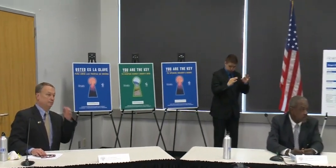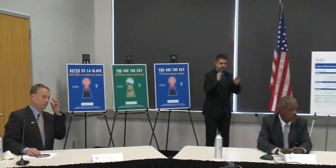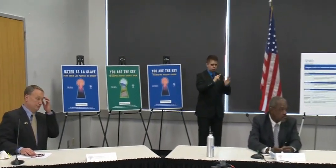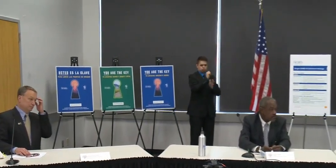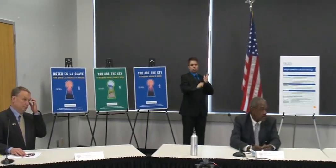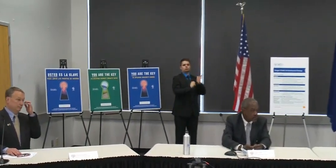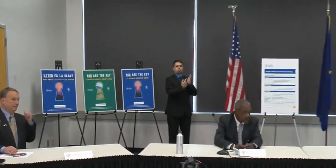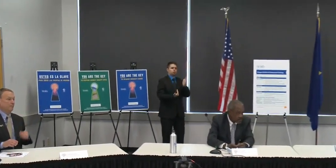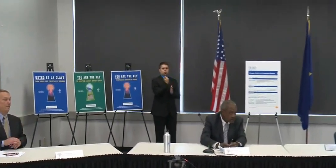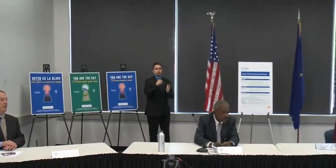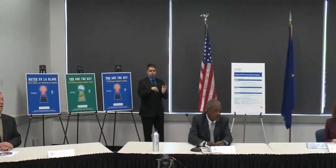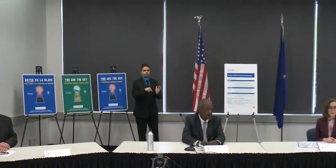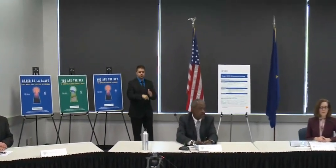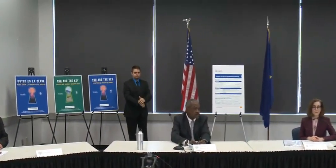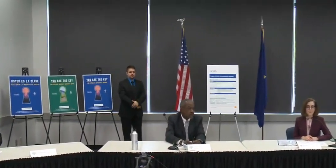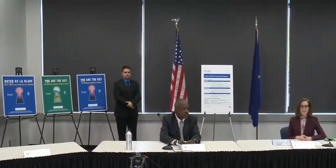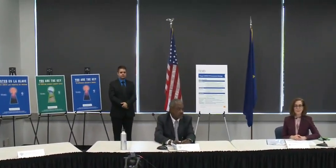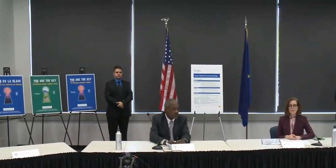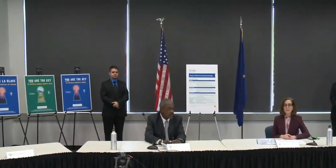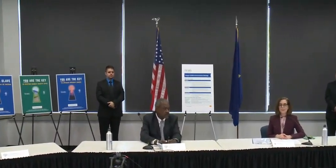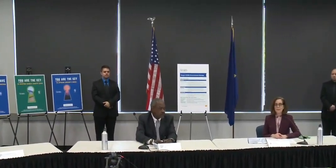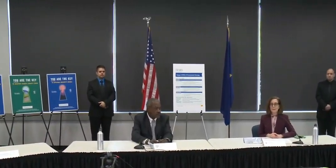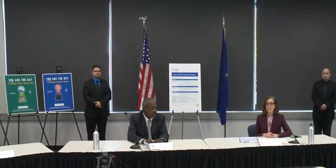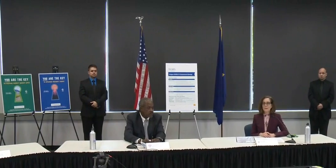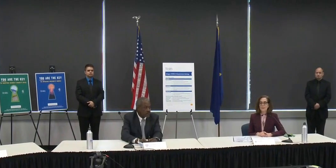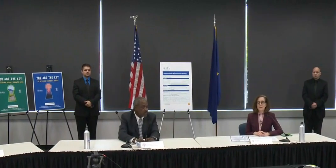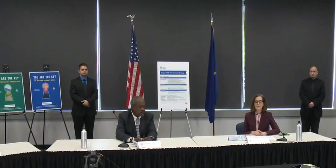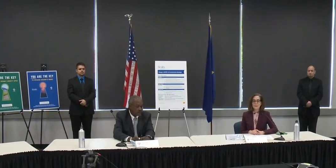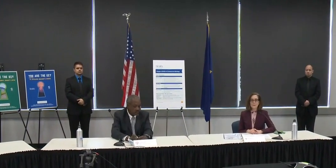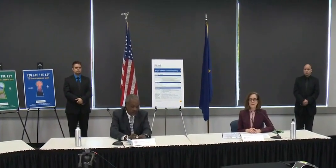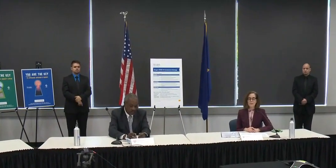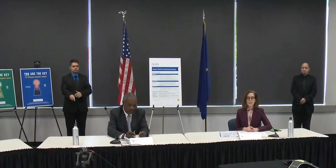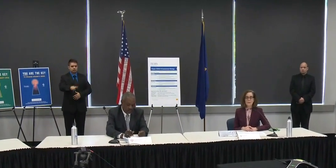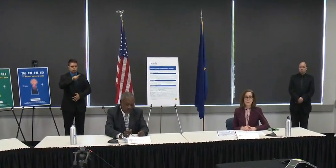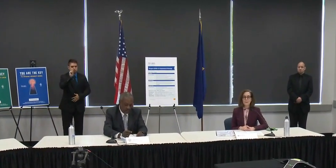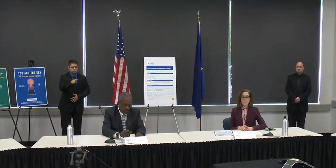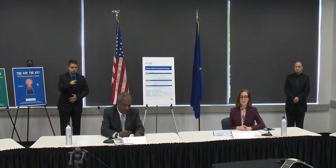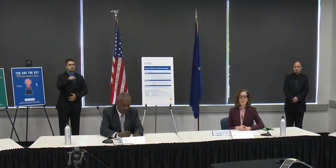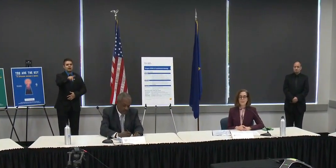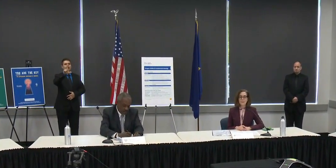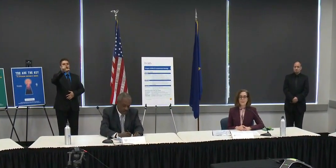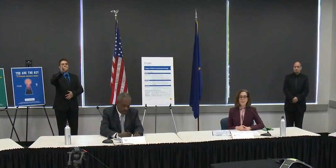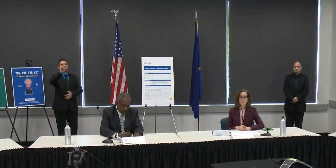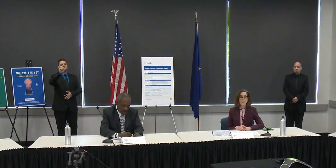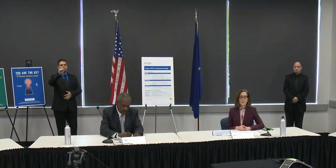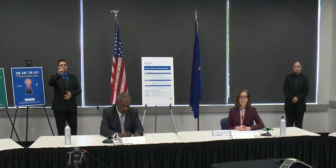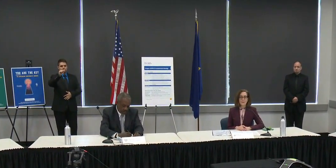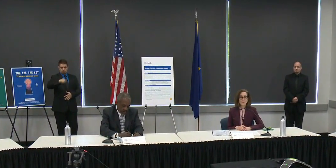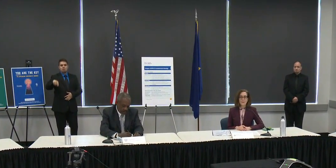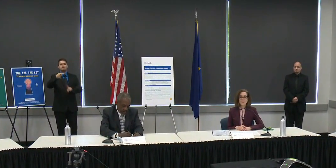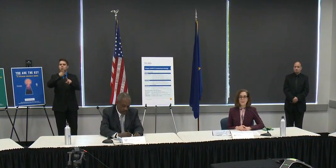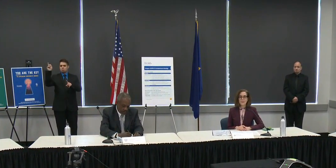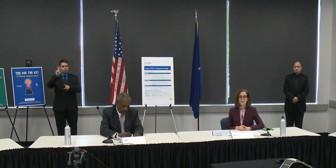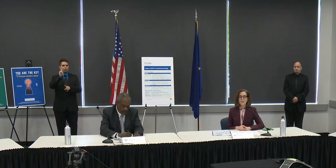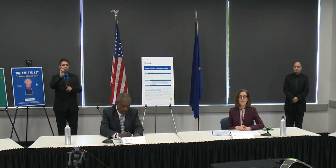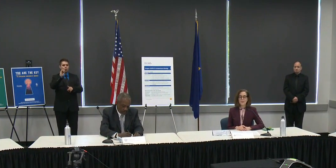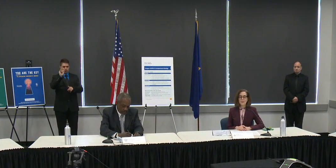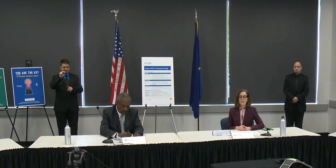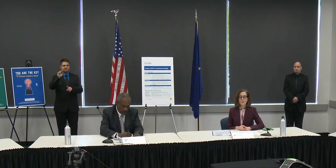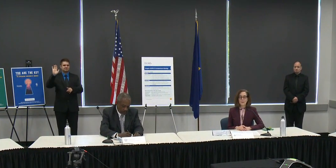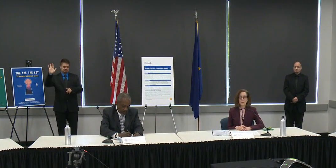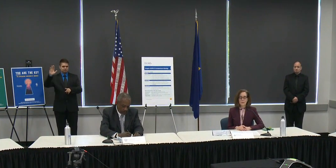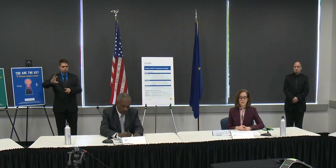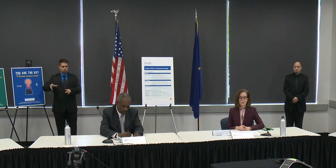thank you thank you next question is from lisa baylick with point go ahead lisa good morning